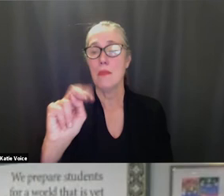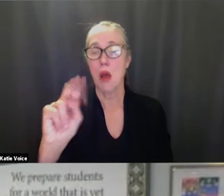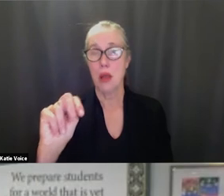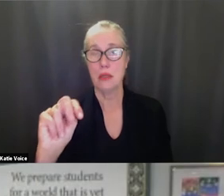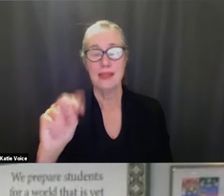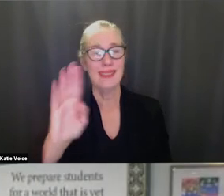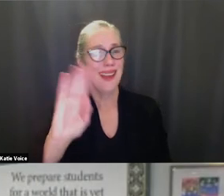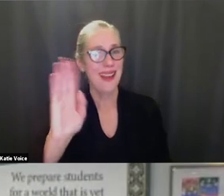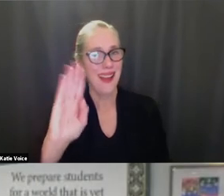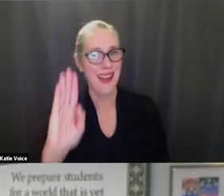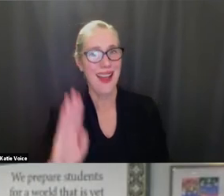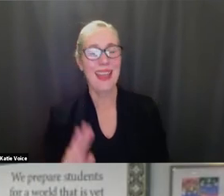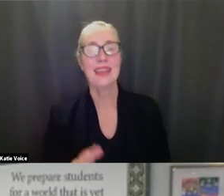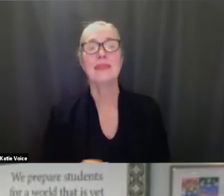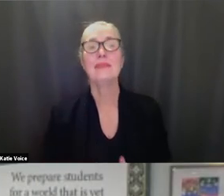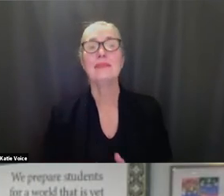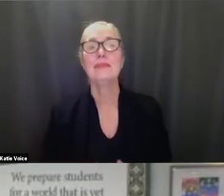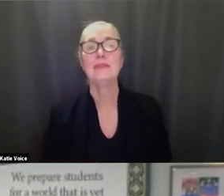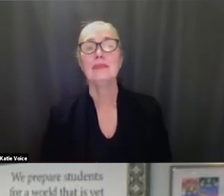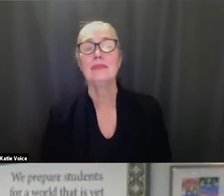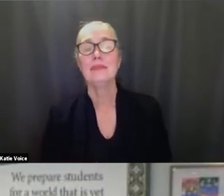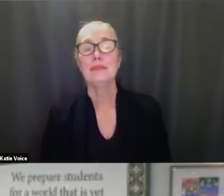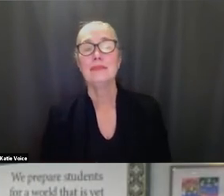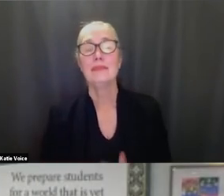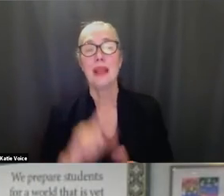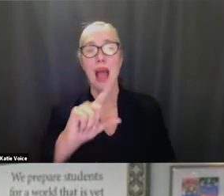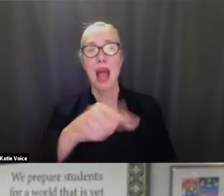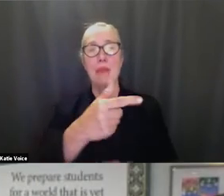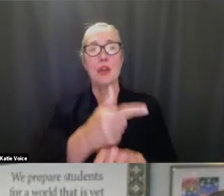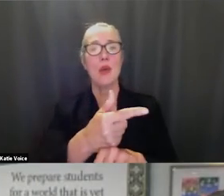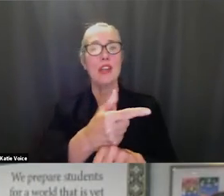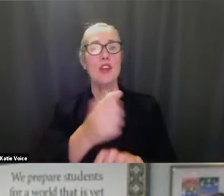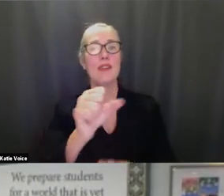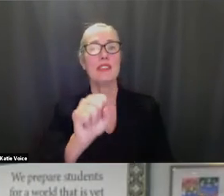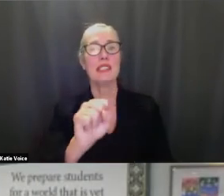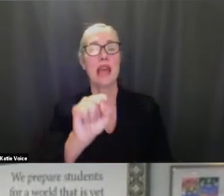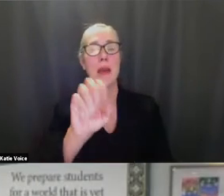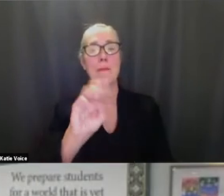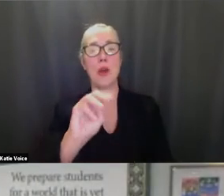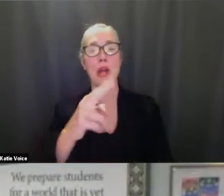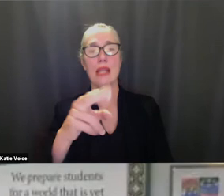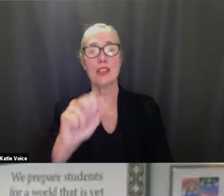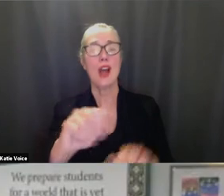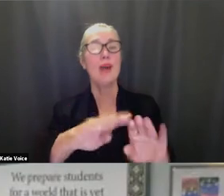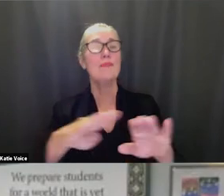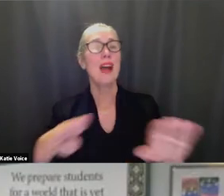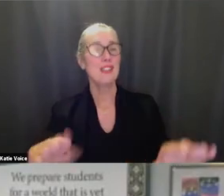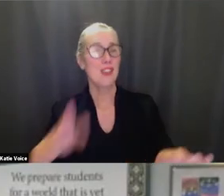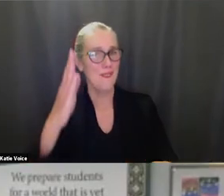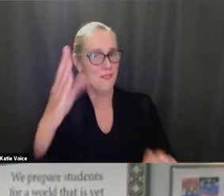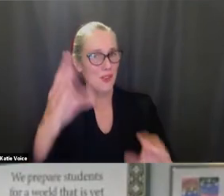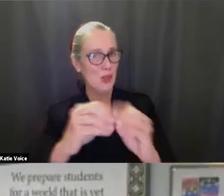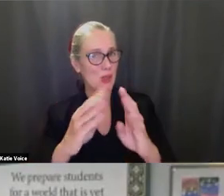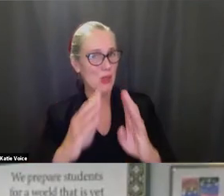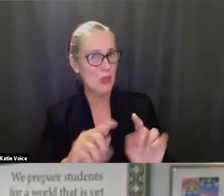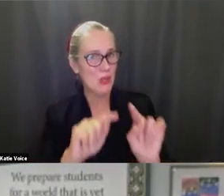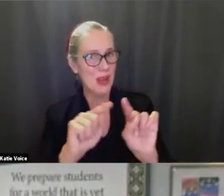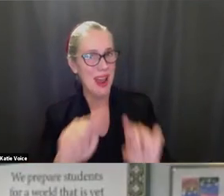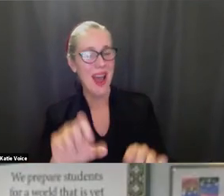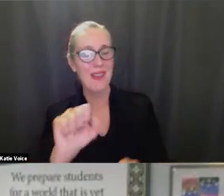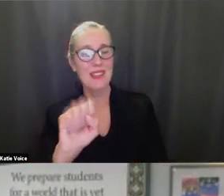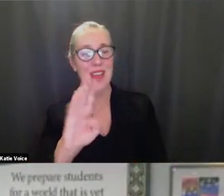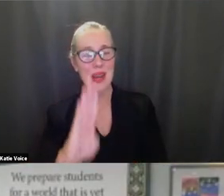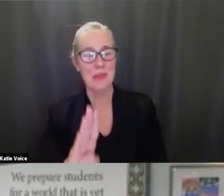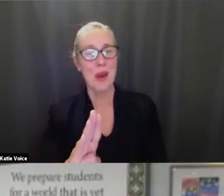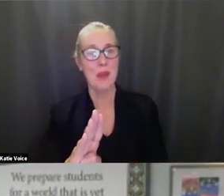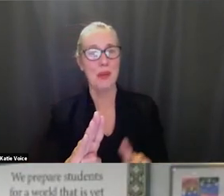hi my name is chelsea mum and i'm a graduate of san marcos high school and my children are future students of the santa barbara school district